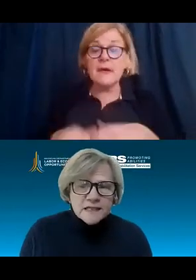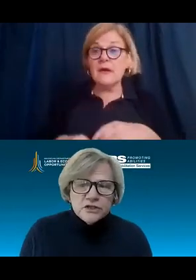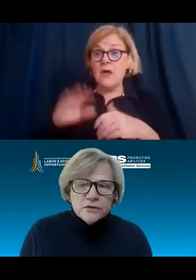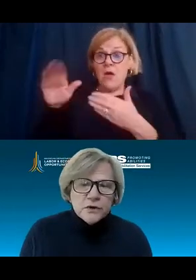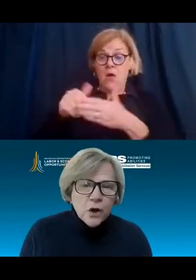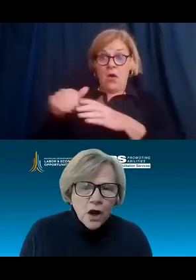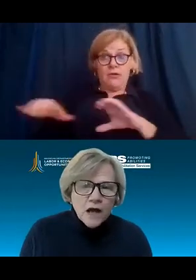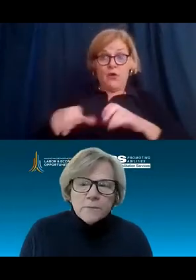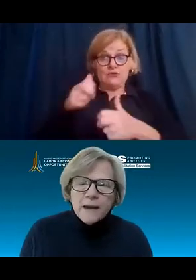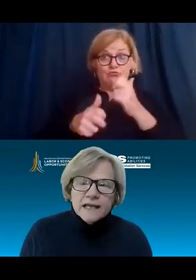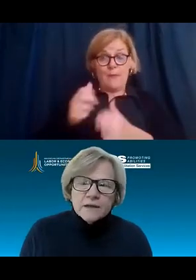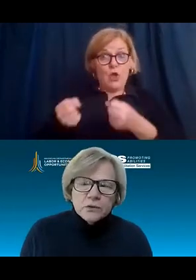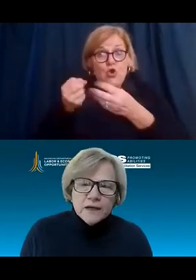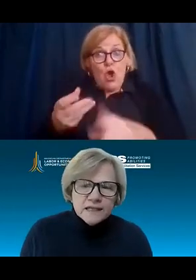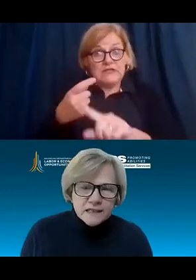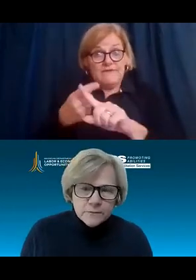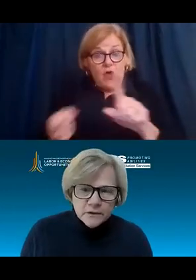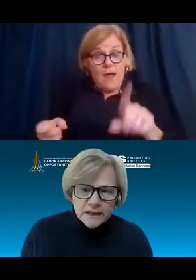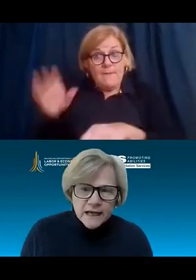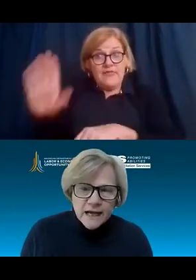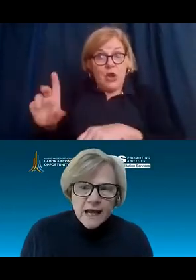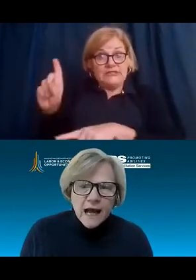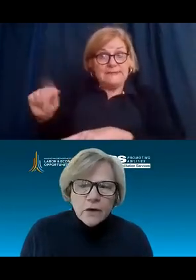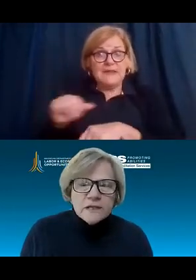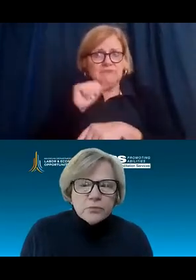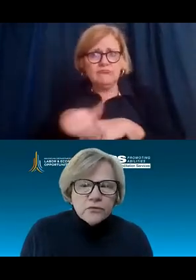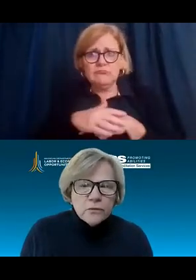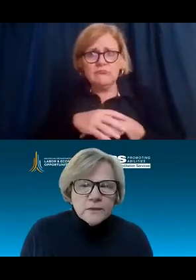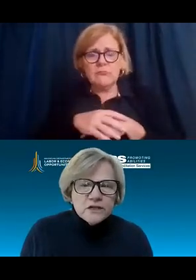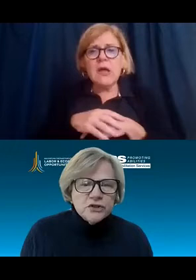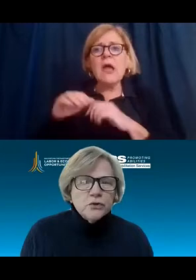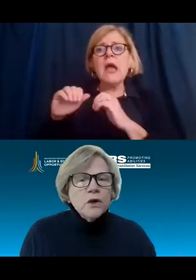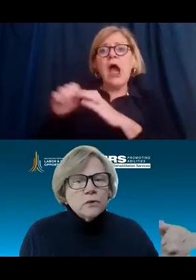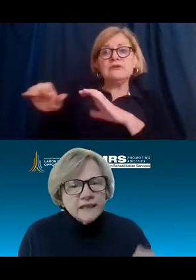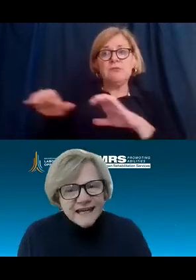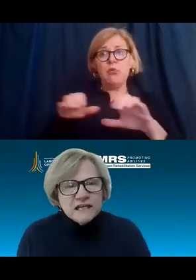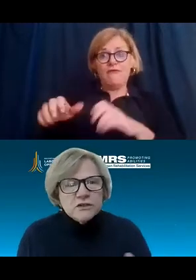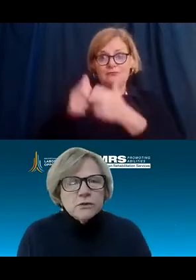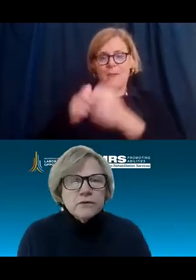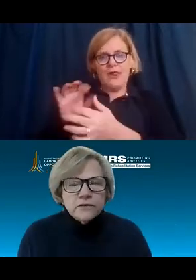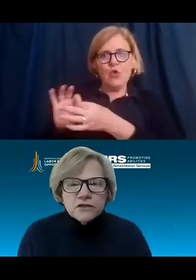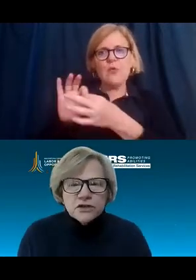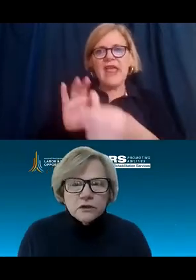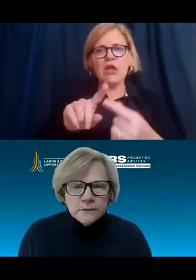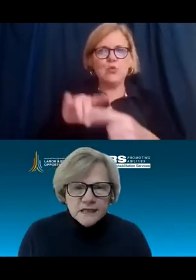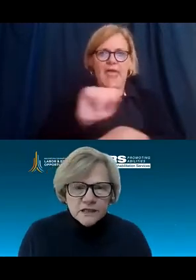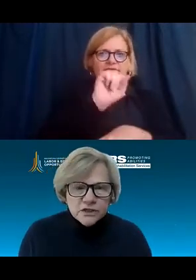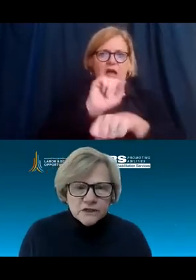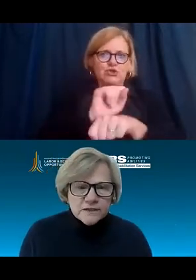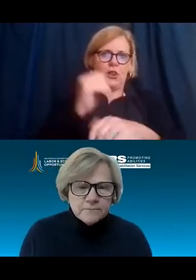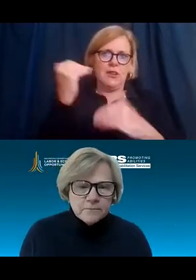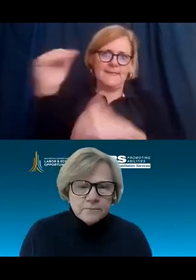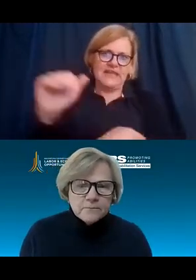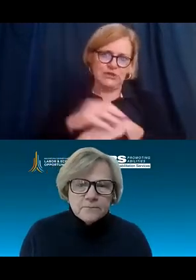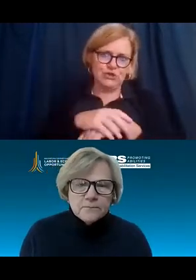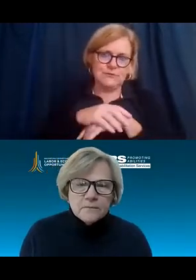performance issues are caused by an employee's disability. How is the performance issue related to the functional limitations?